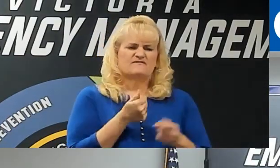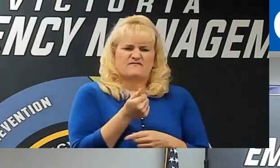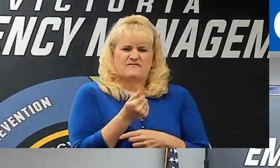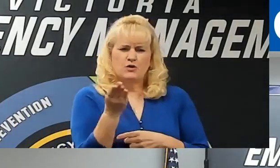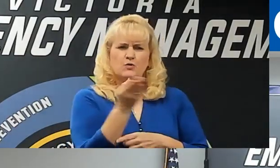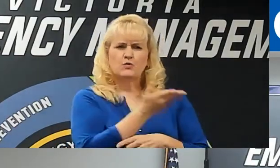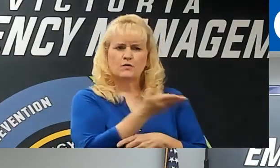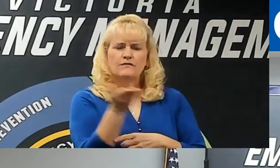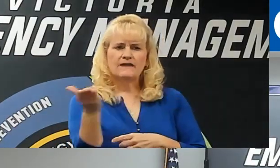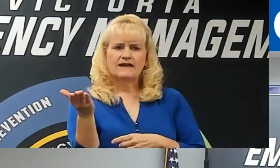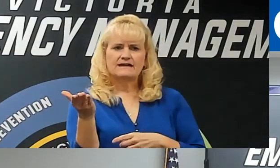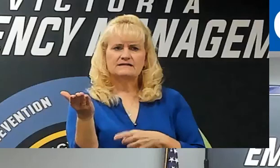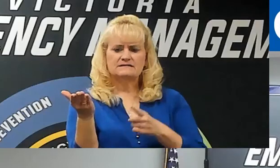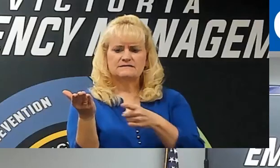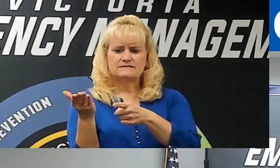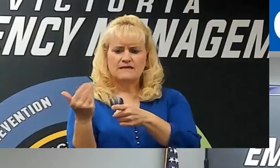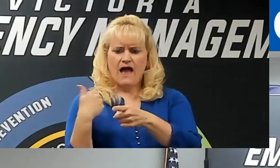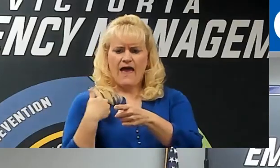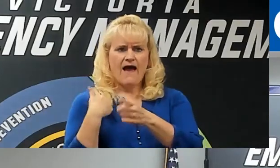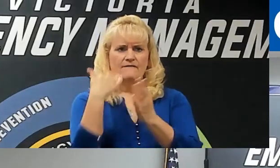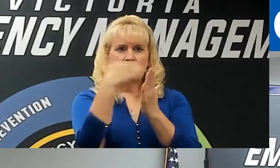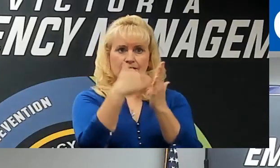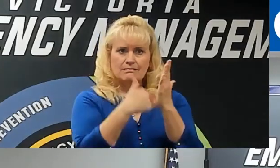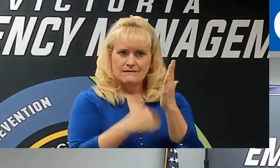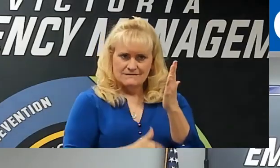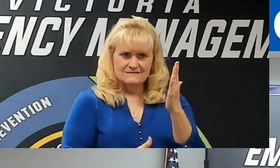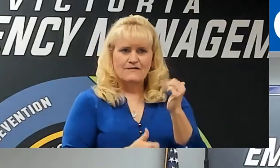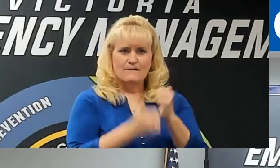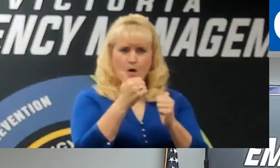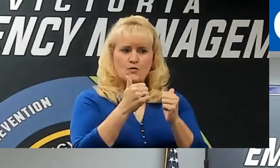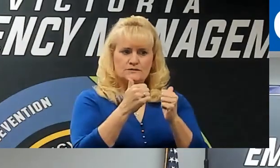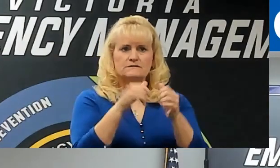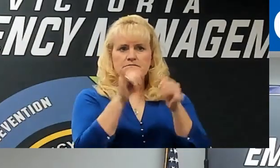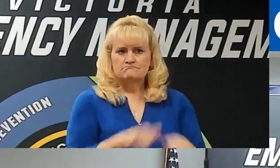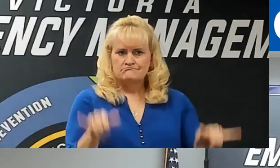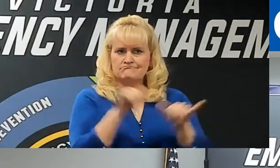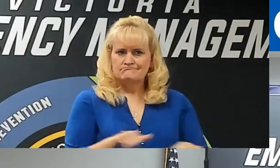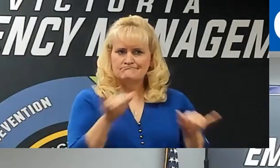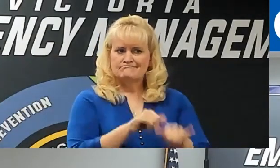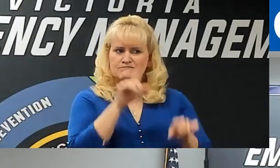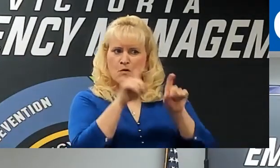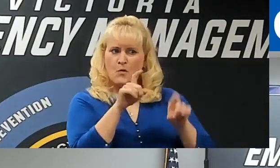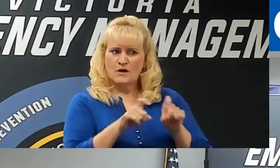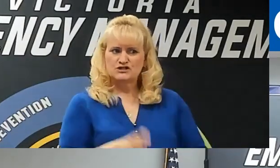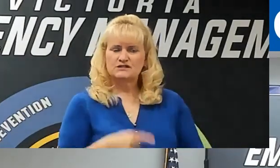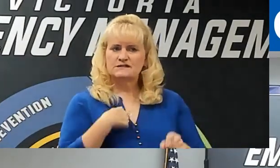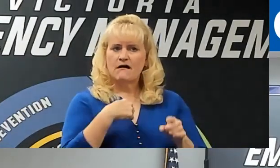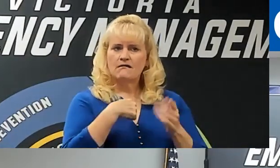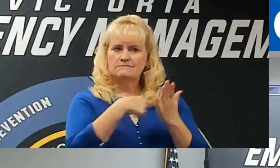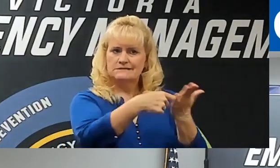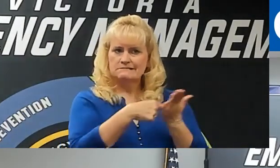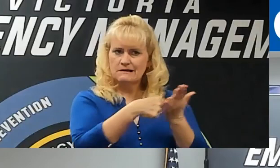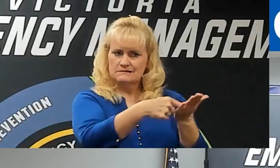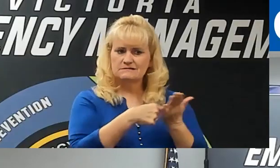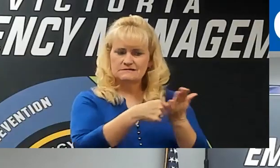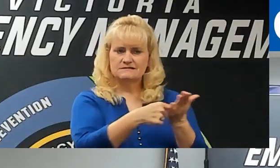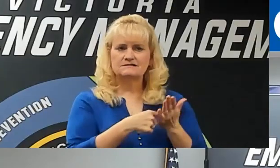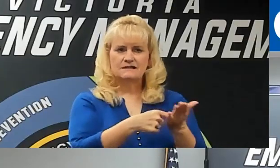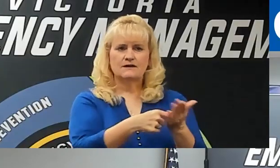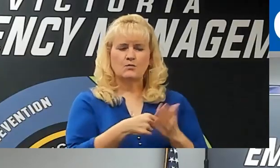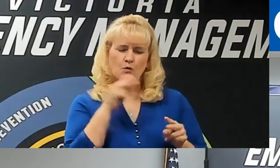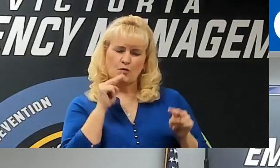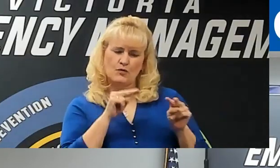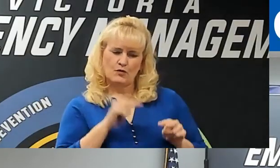things. They've given me a list of the most common questions that people have been asking, so I'll go through that stuff and we'll talk about those things and look at